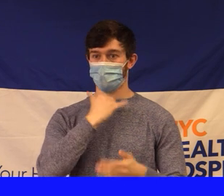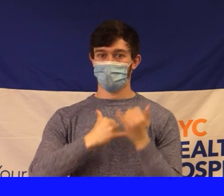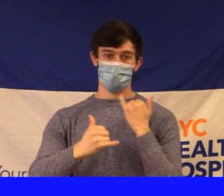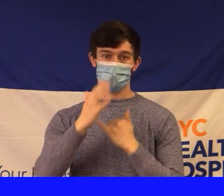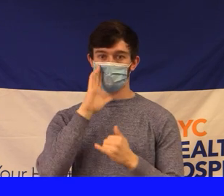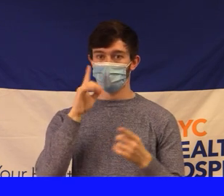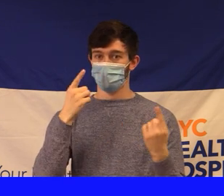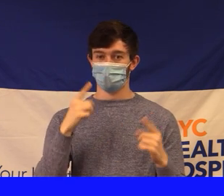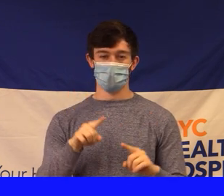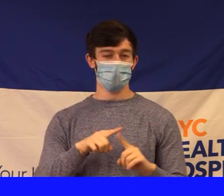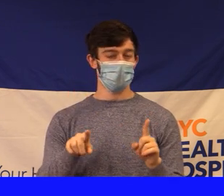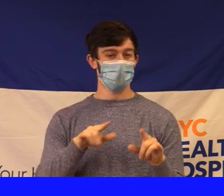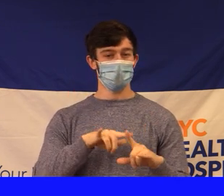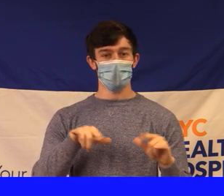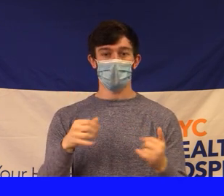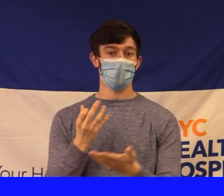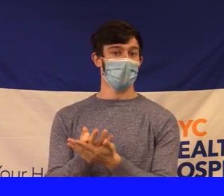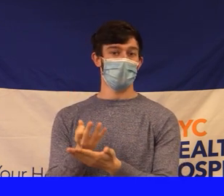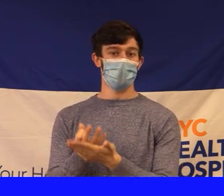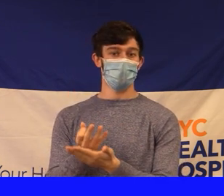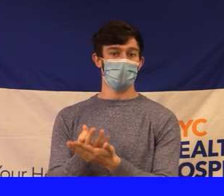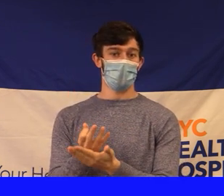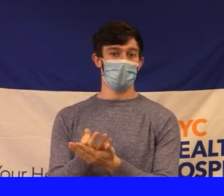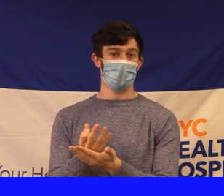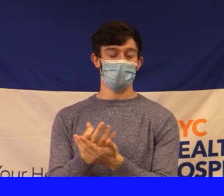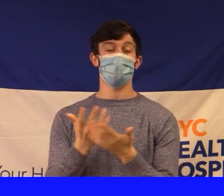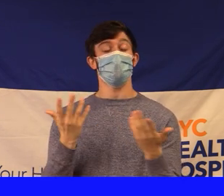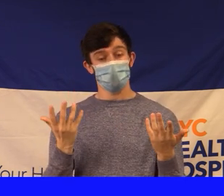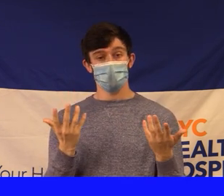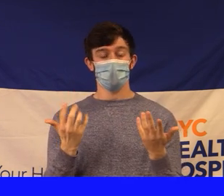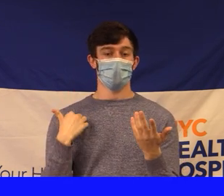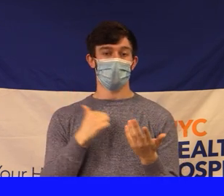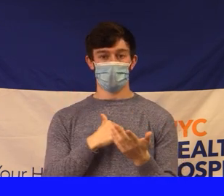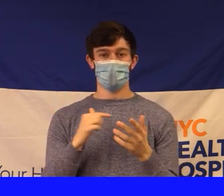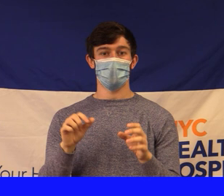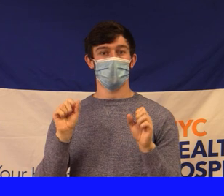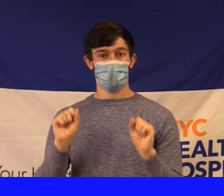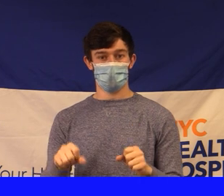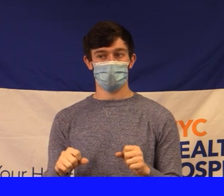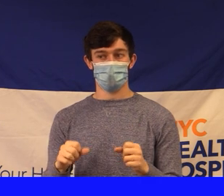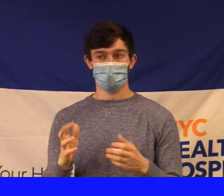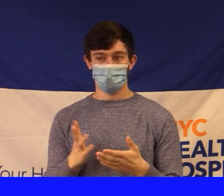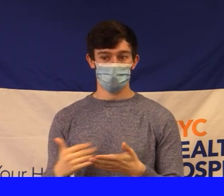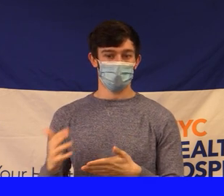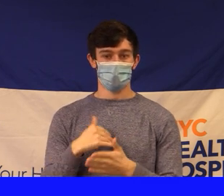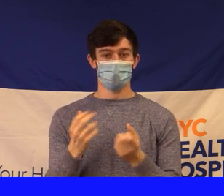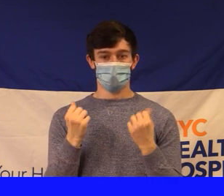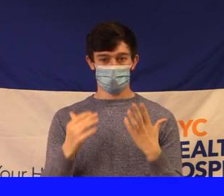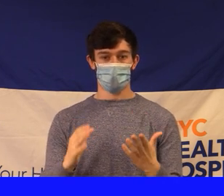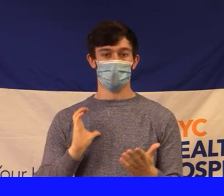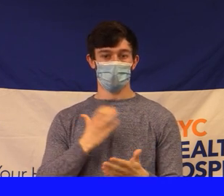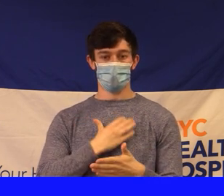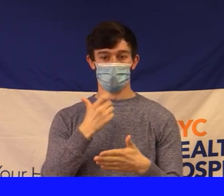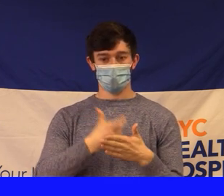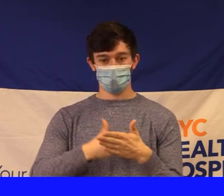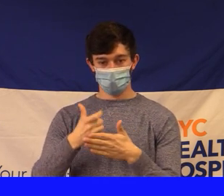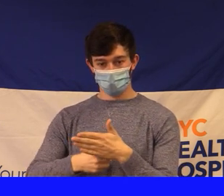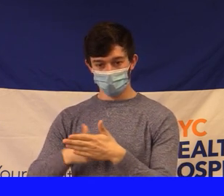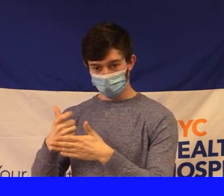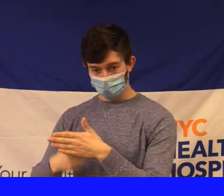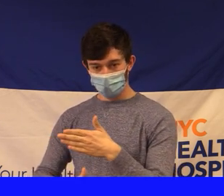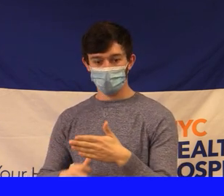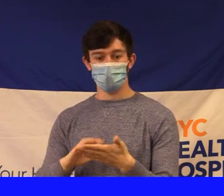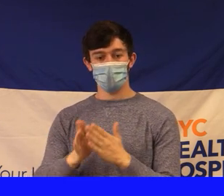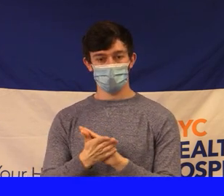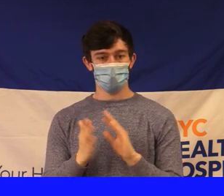on the financial side, it seems we would be able to recover a lot of cost and become more efficient.